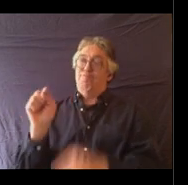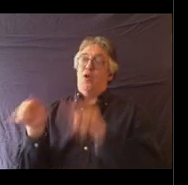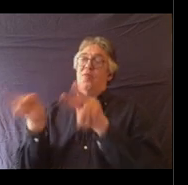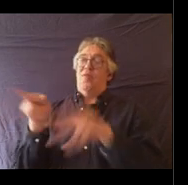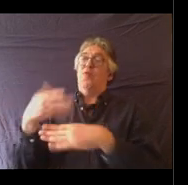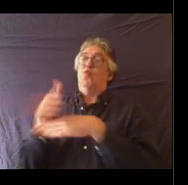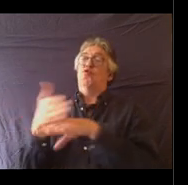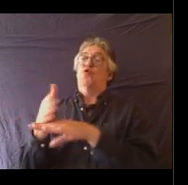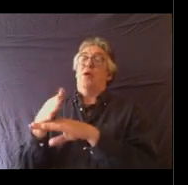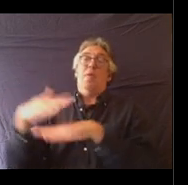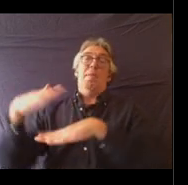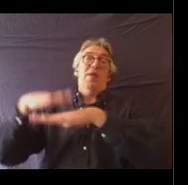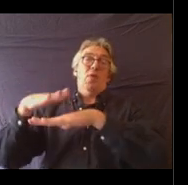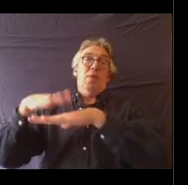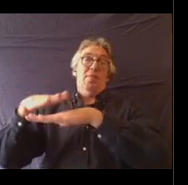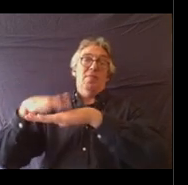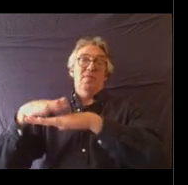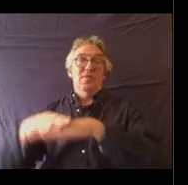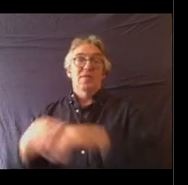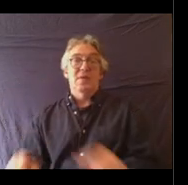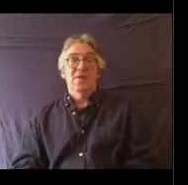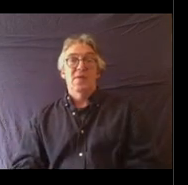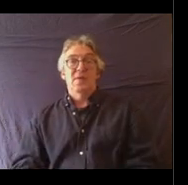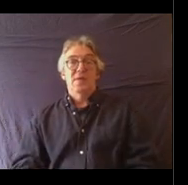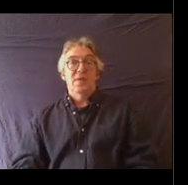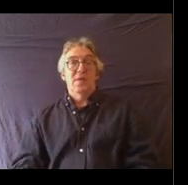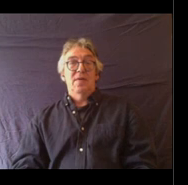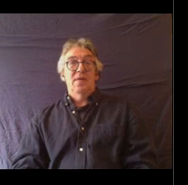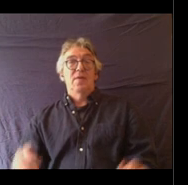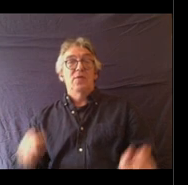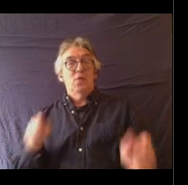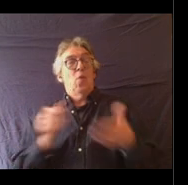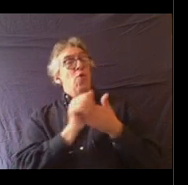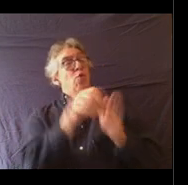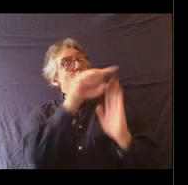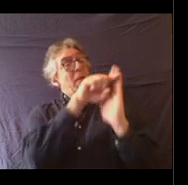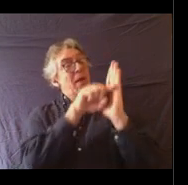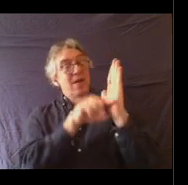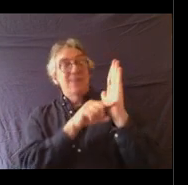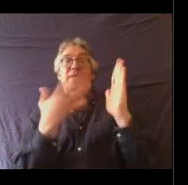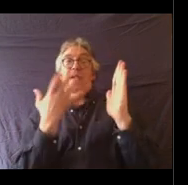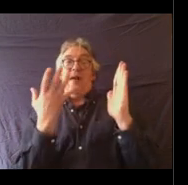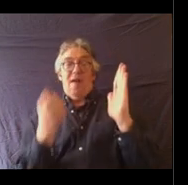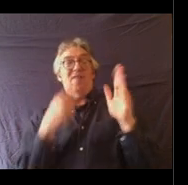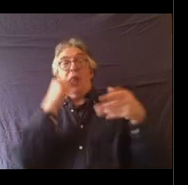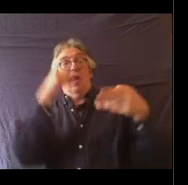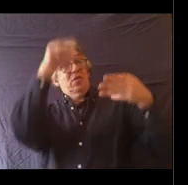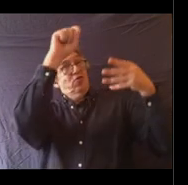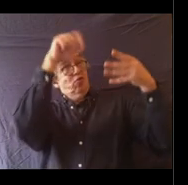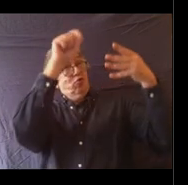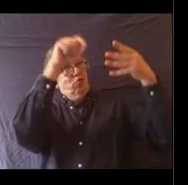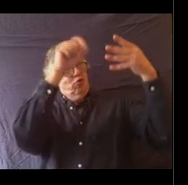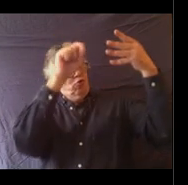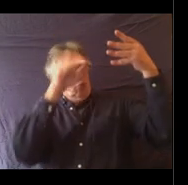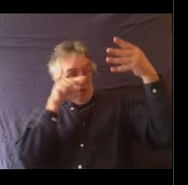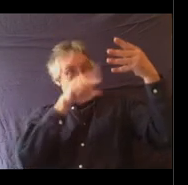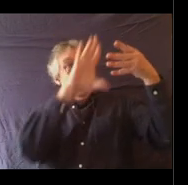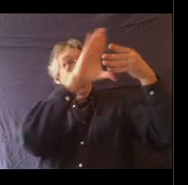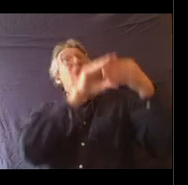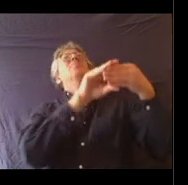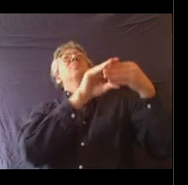at the guidelines where we establish a number of criteria on what it is. One of the others, as you can see,